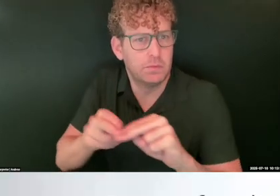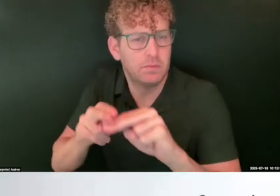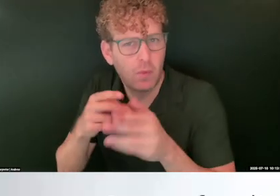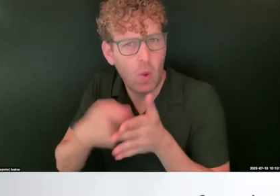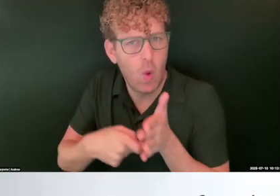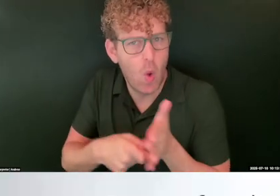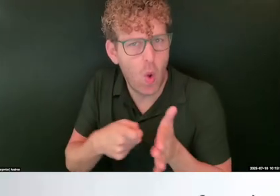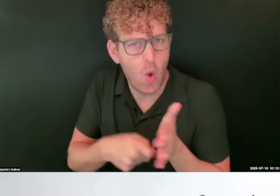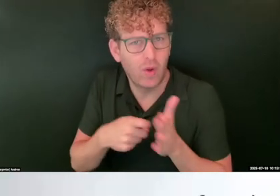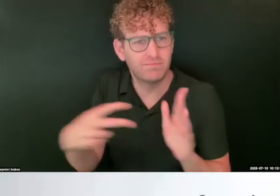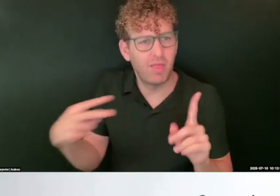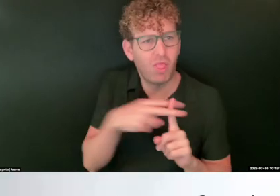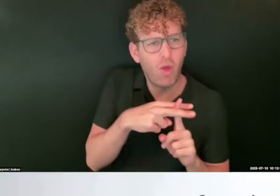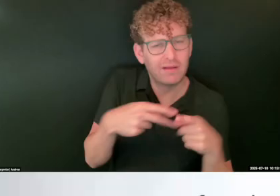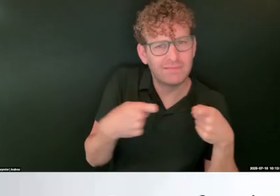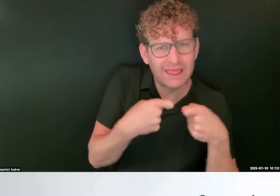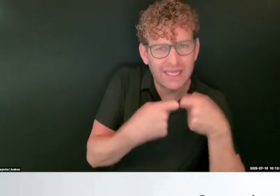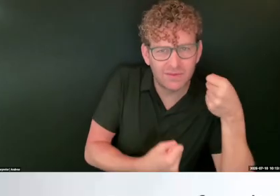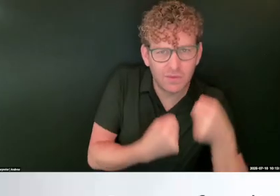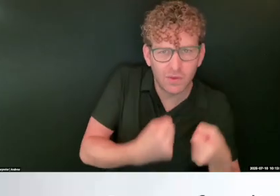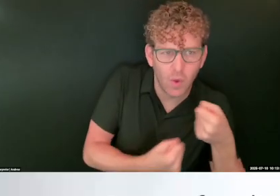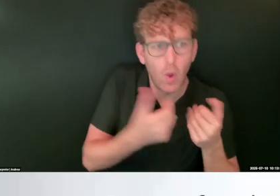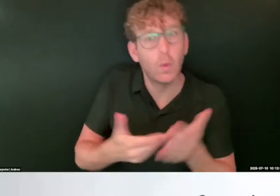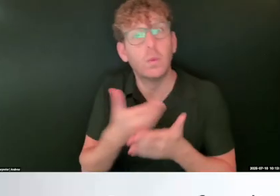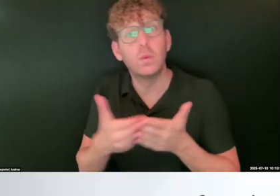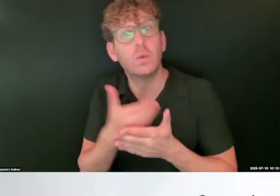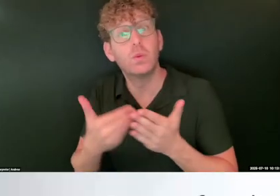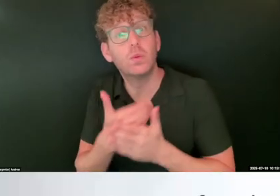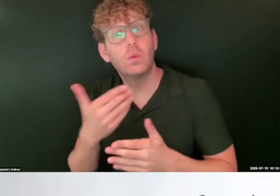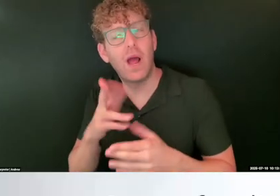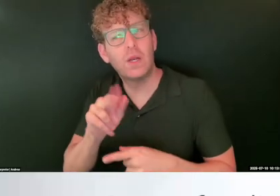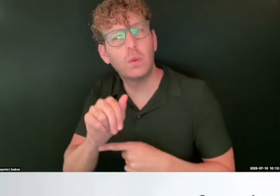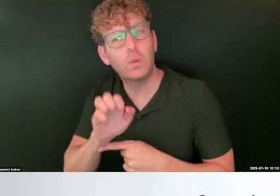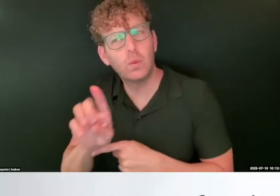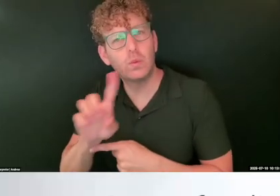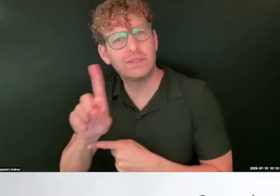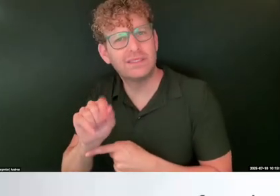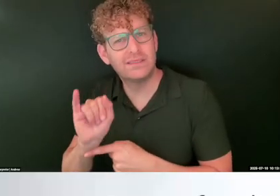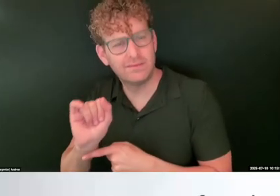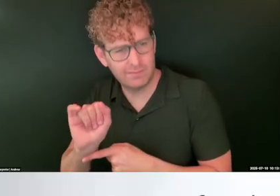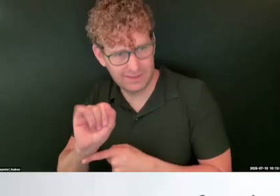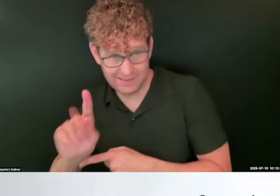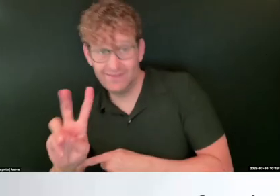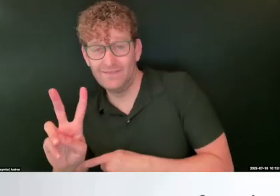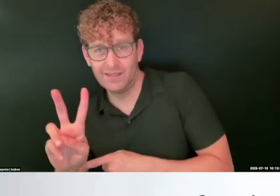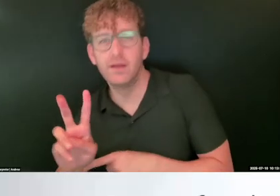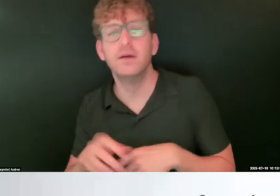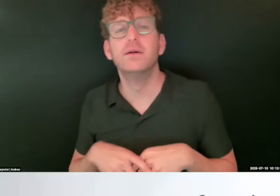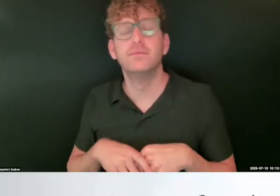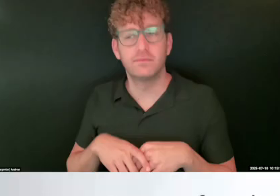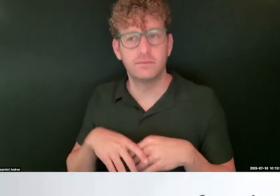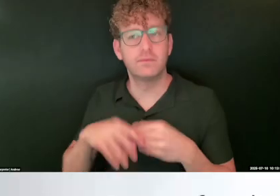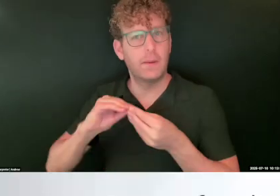market numbers in California as a measurement of where the market stands in comparison to